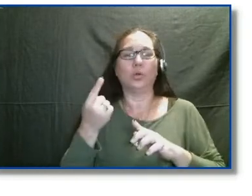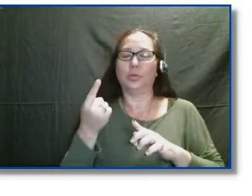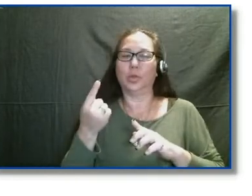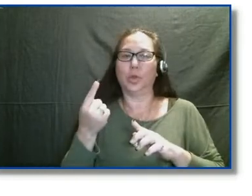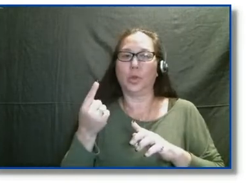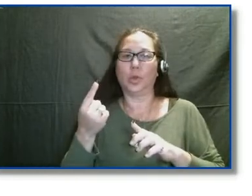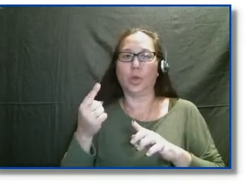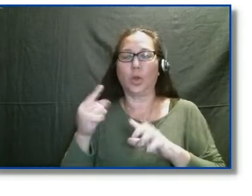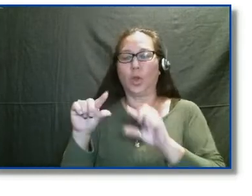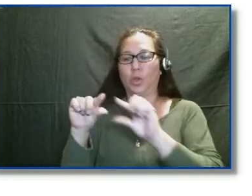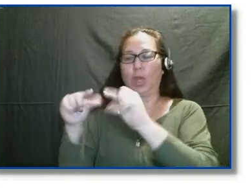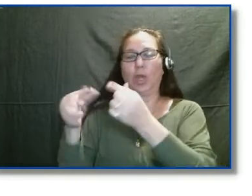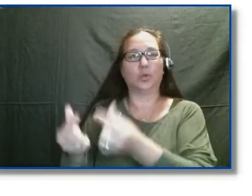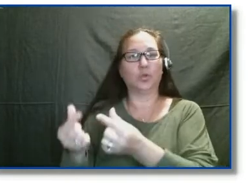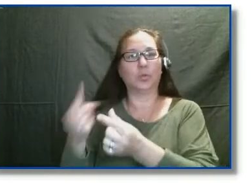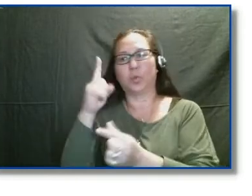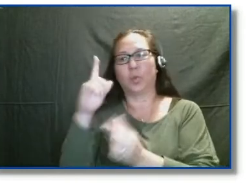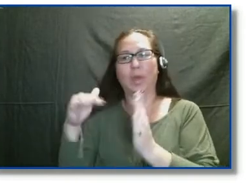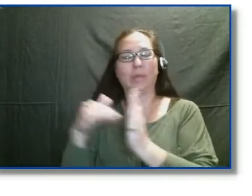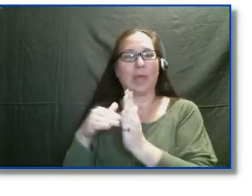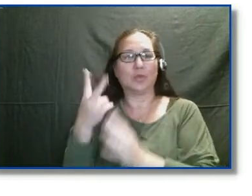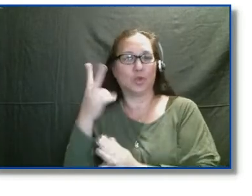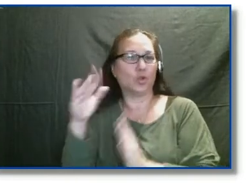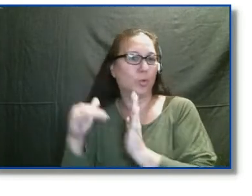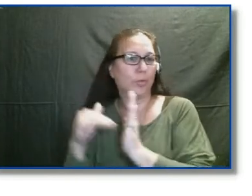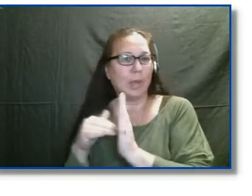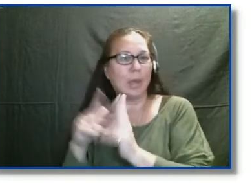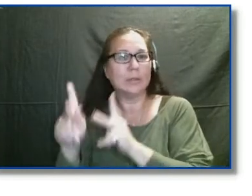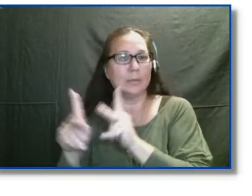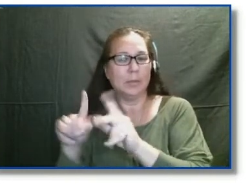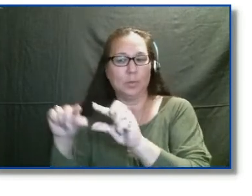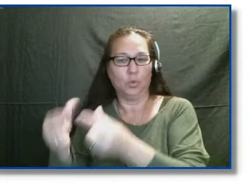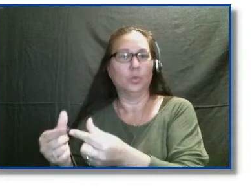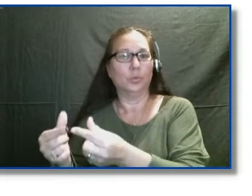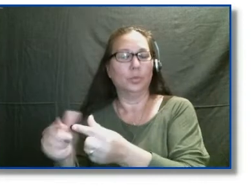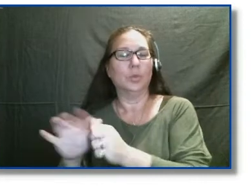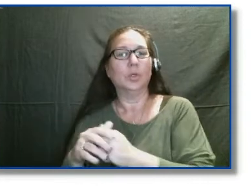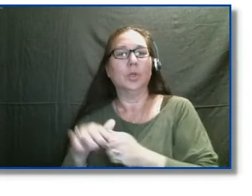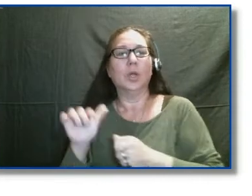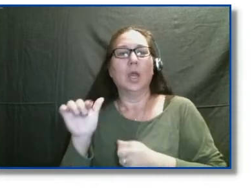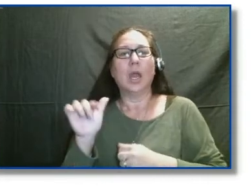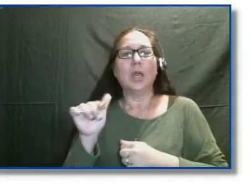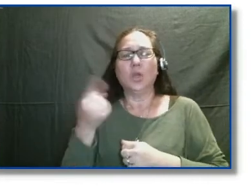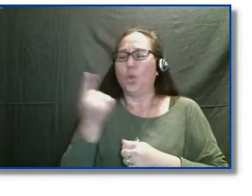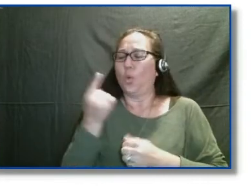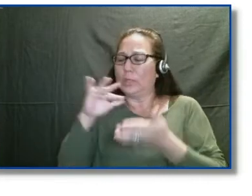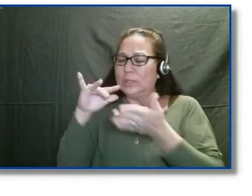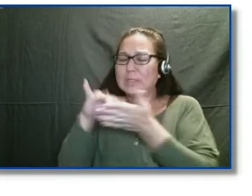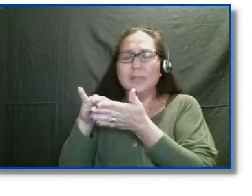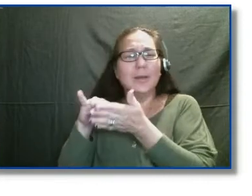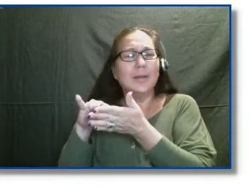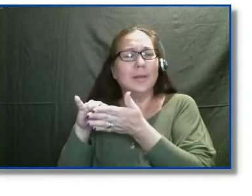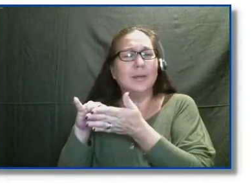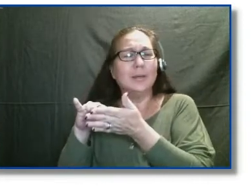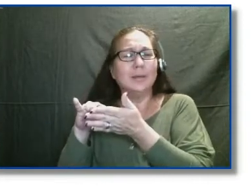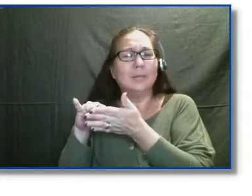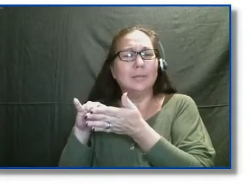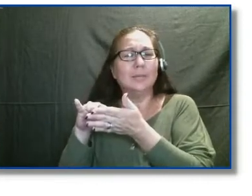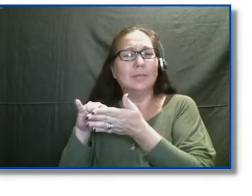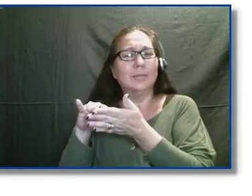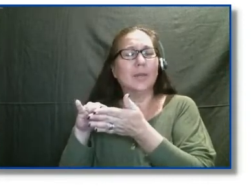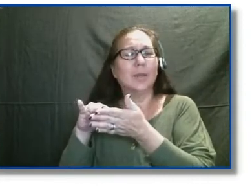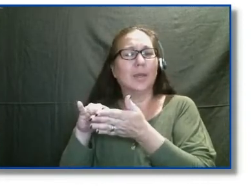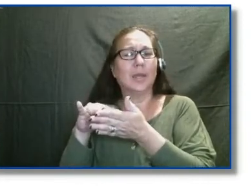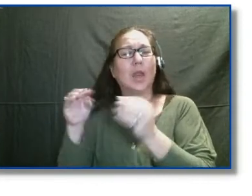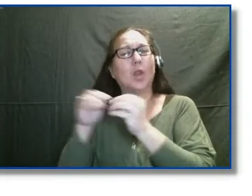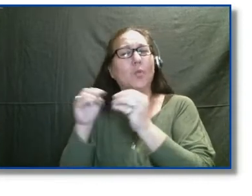or a couple thousand people, because there are phenomena in society which only can be studied when you look at a larger scale, the